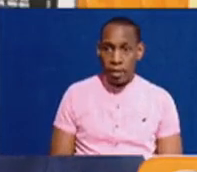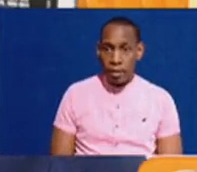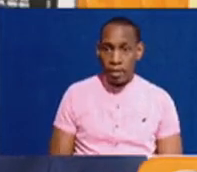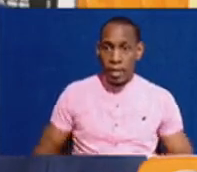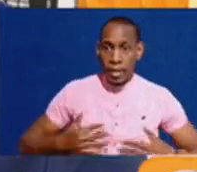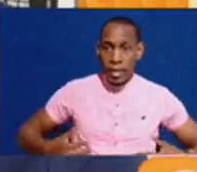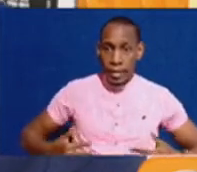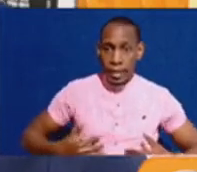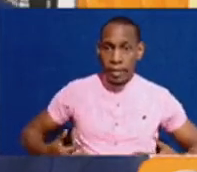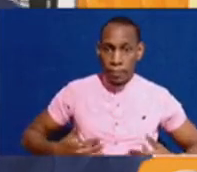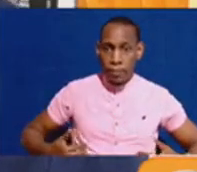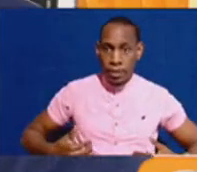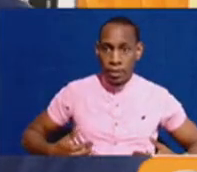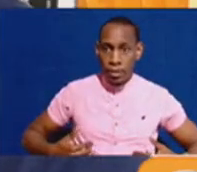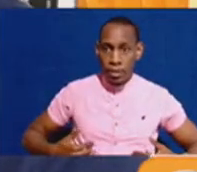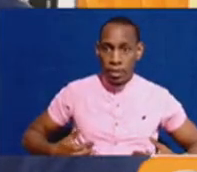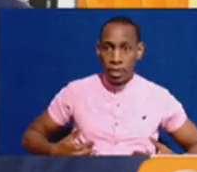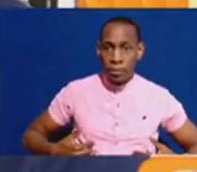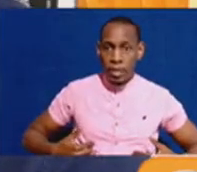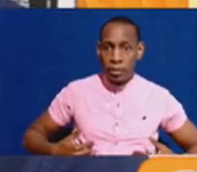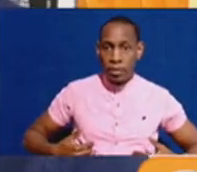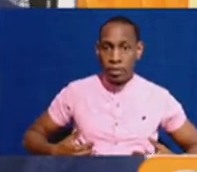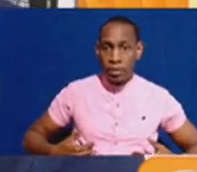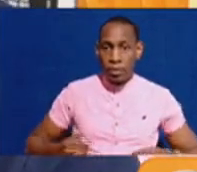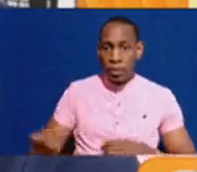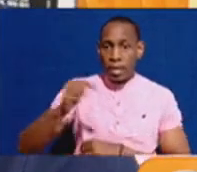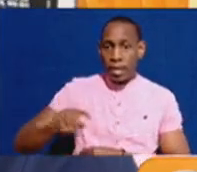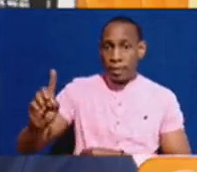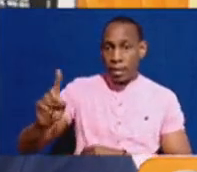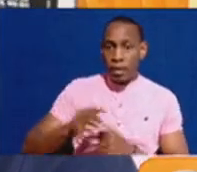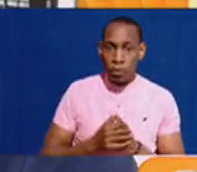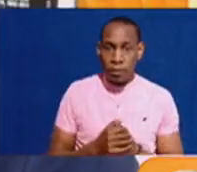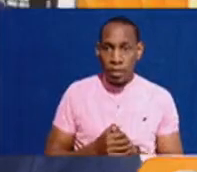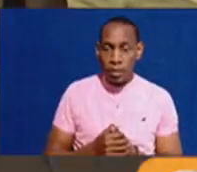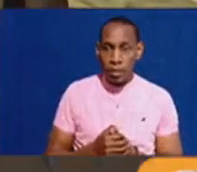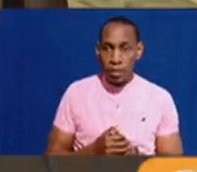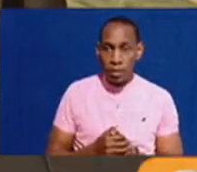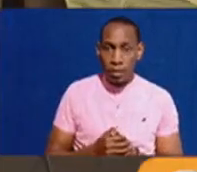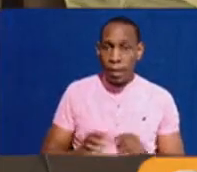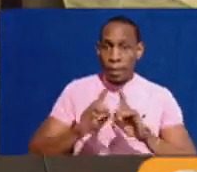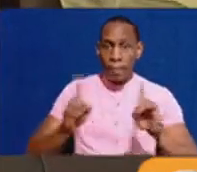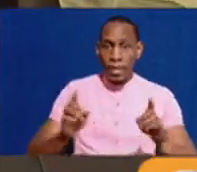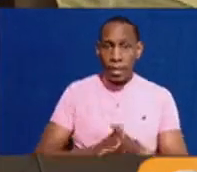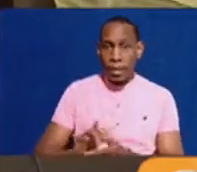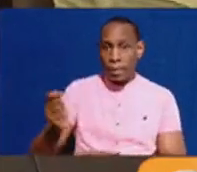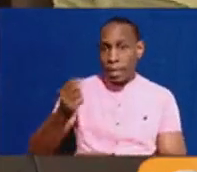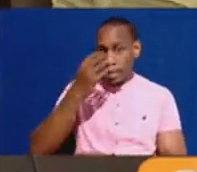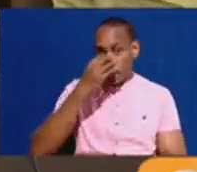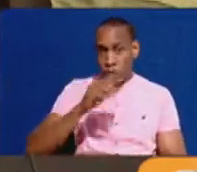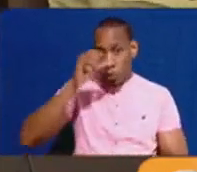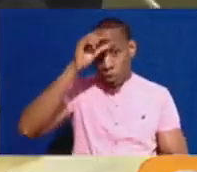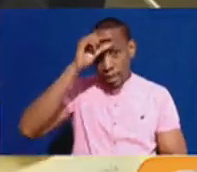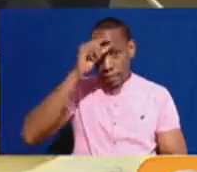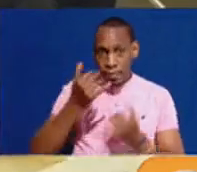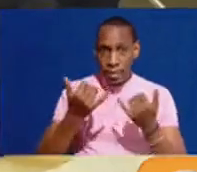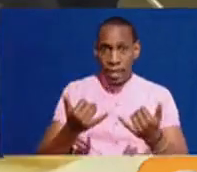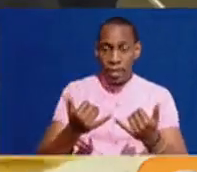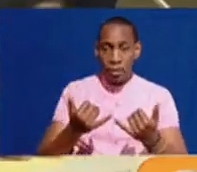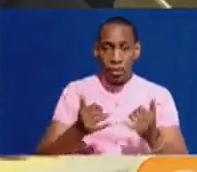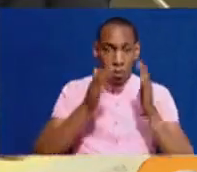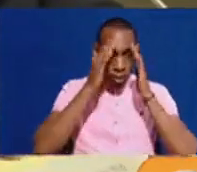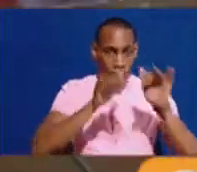refugees, they all come to Nairobi. And that's a burden for the country. However, President Ruto's administration starts on a